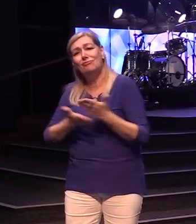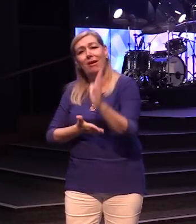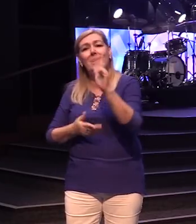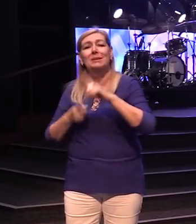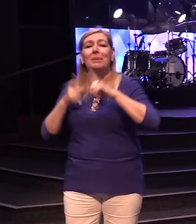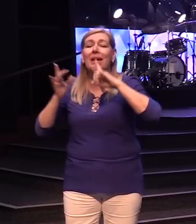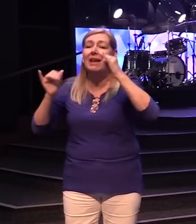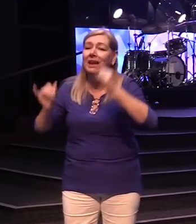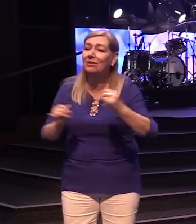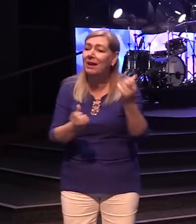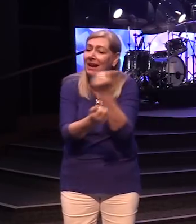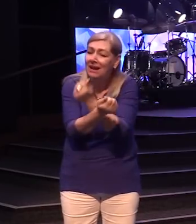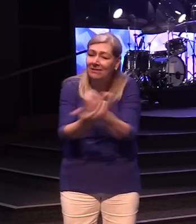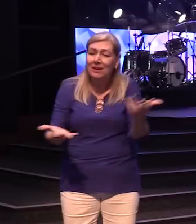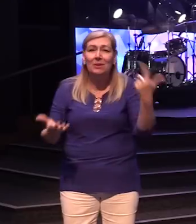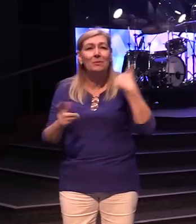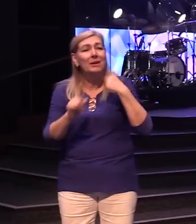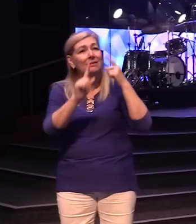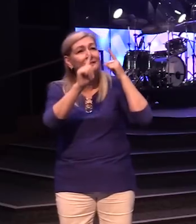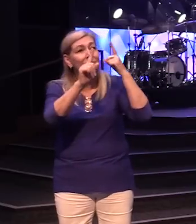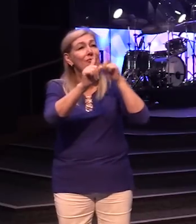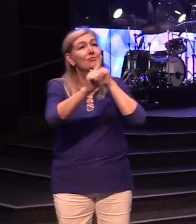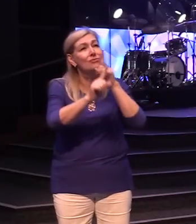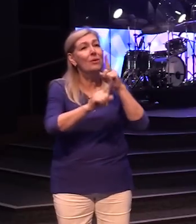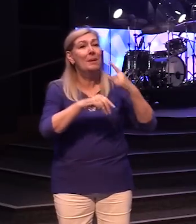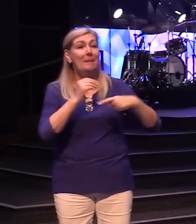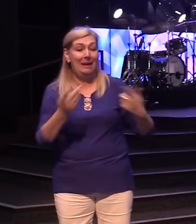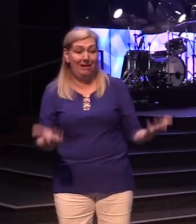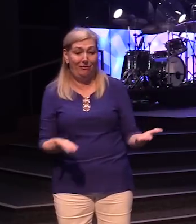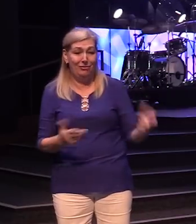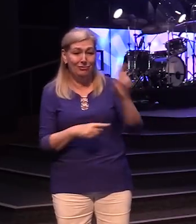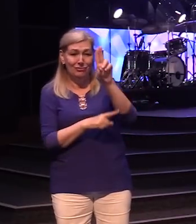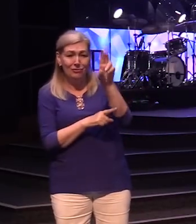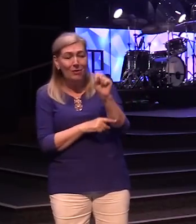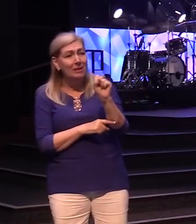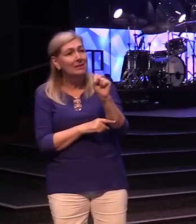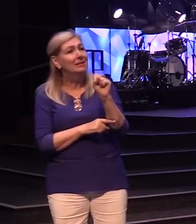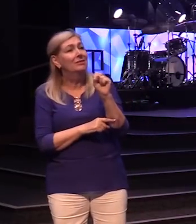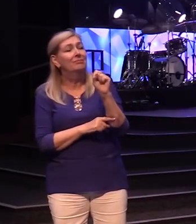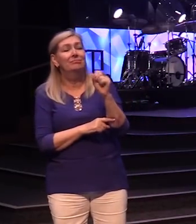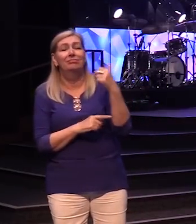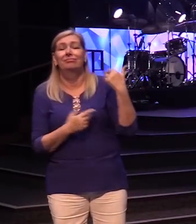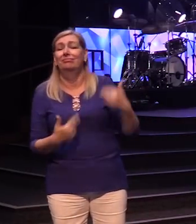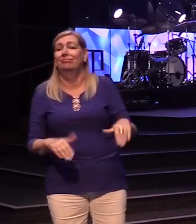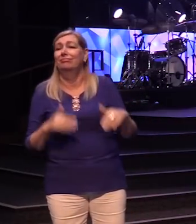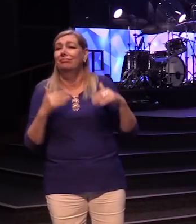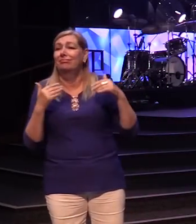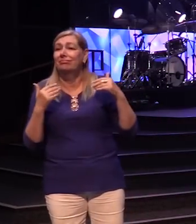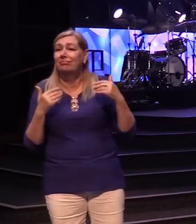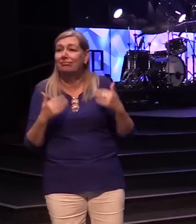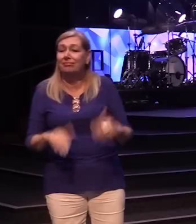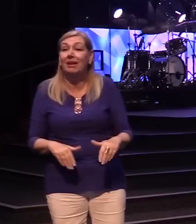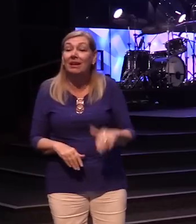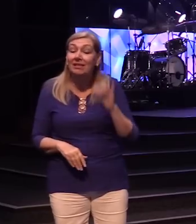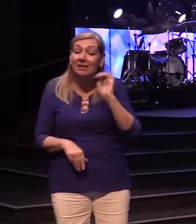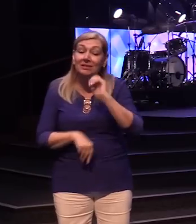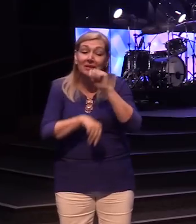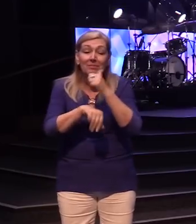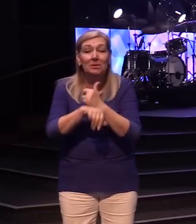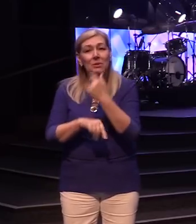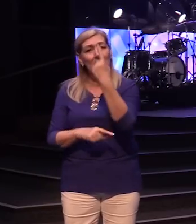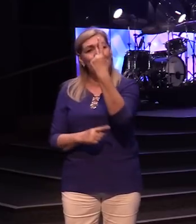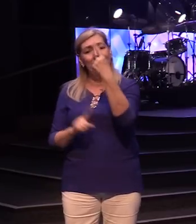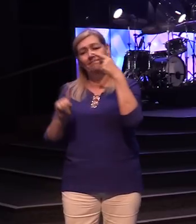Everything that we believe to be true about the United States of America at her best is based on one